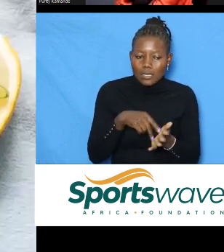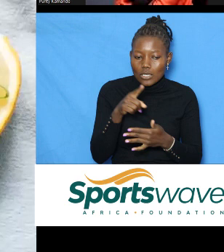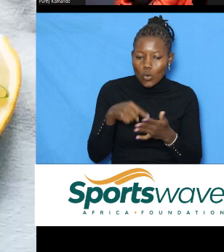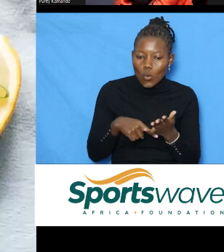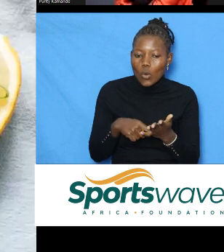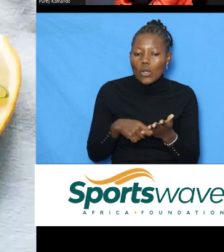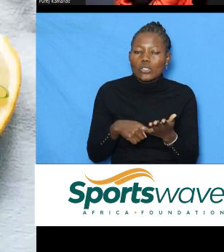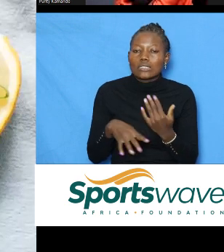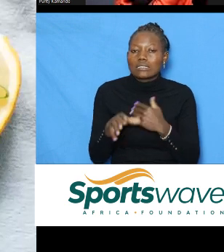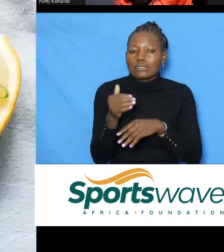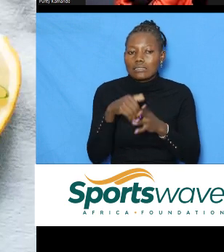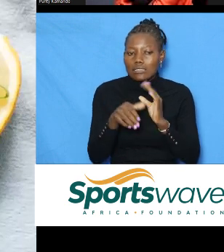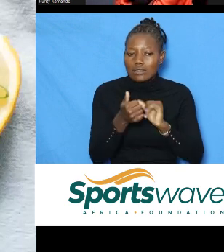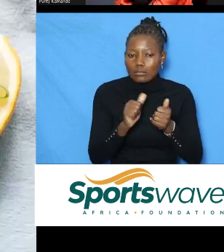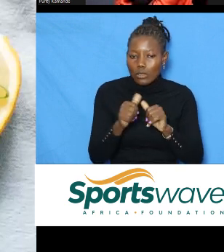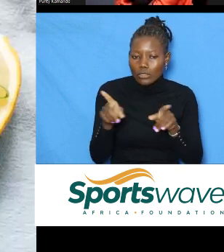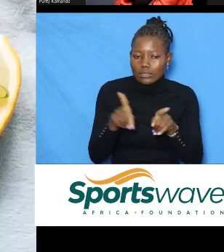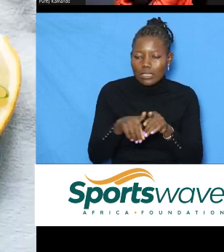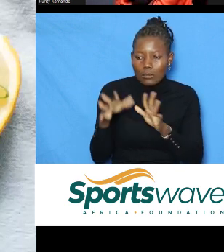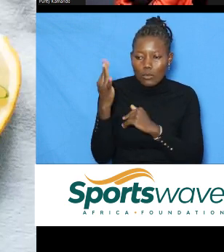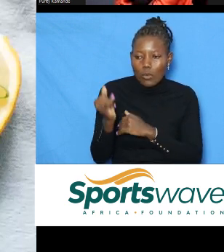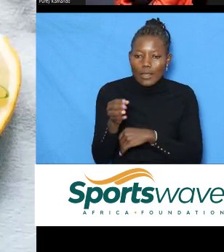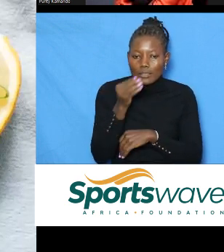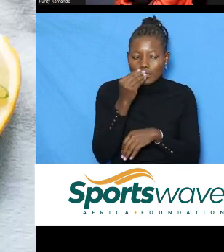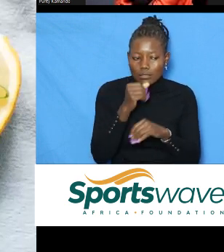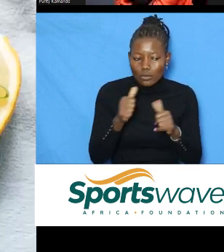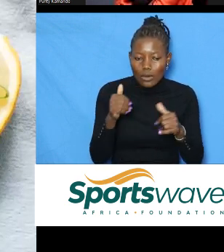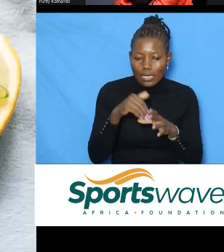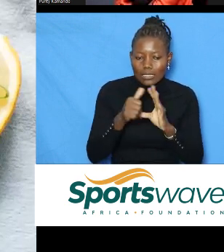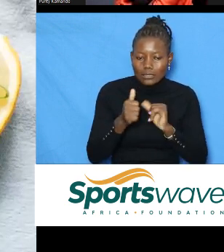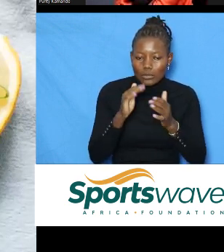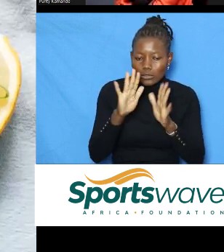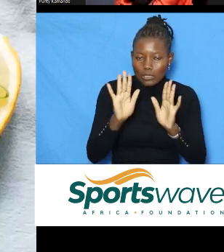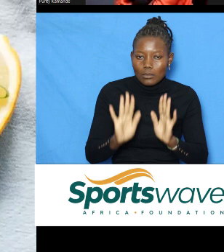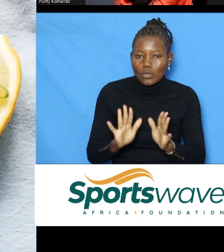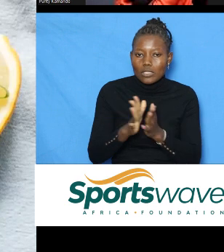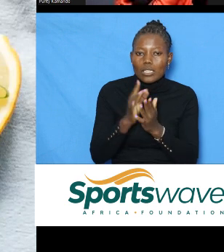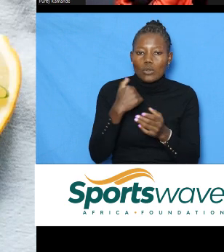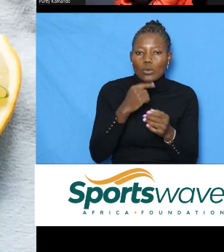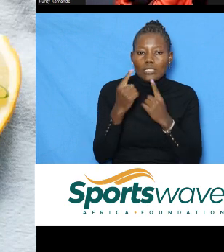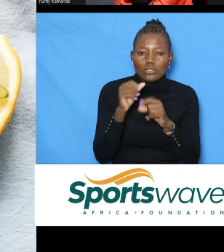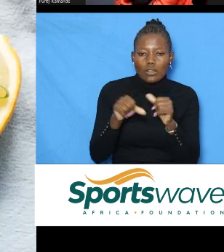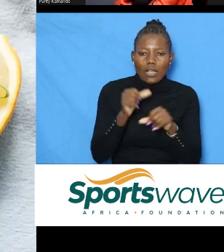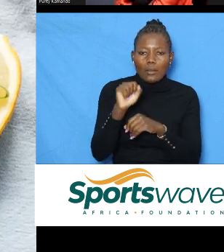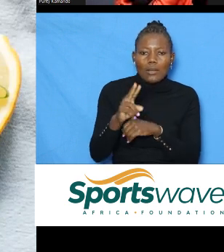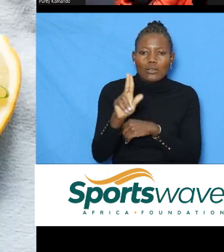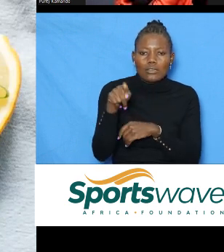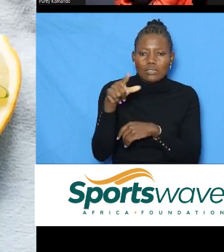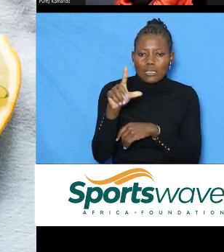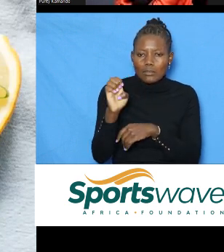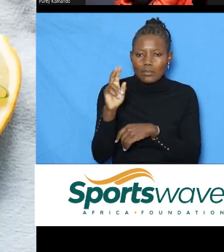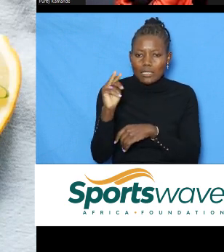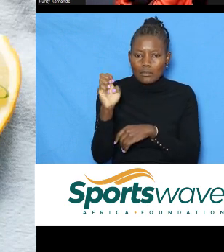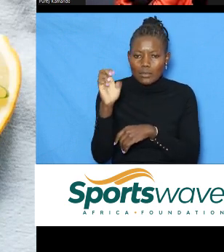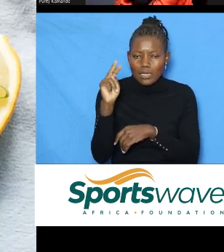nutrition in sports and why nutrition in sports. We'll also touch on supplements, and we'll also shortly touch on doping